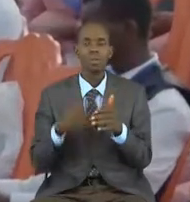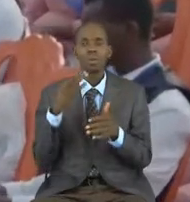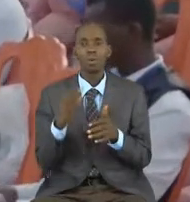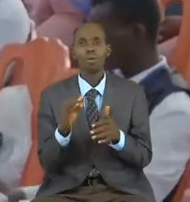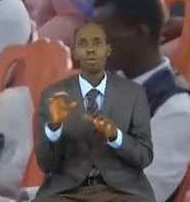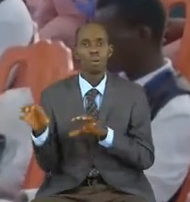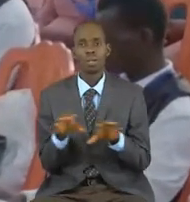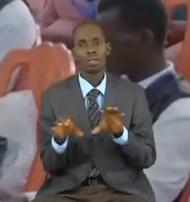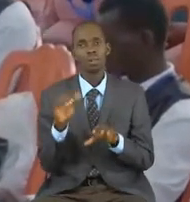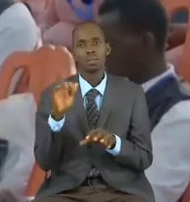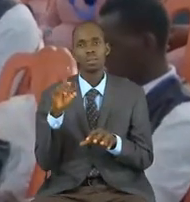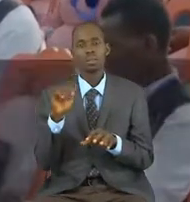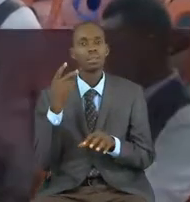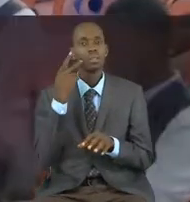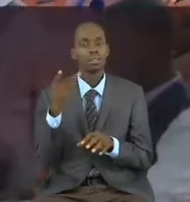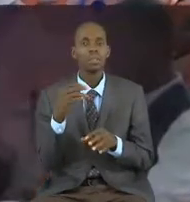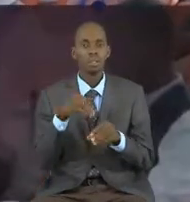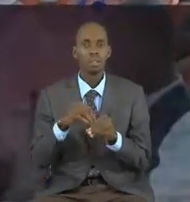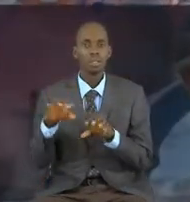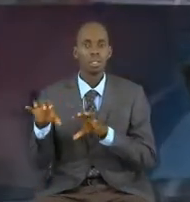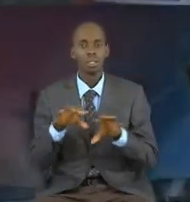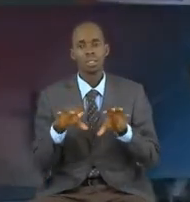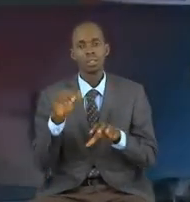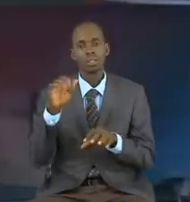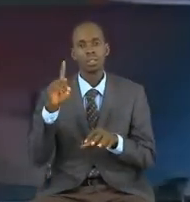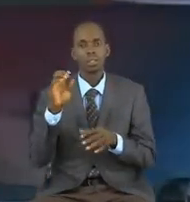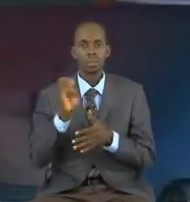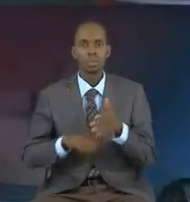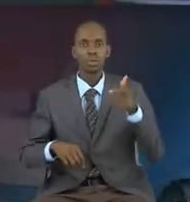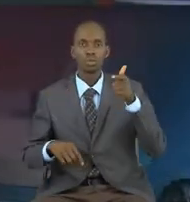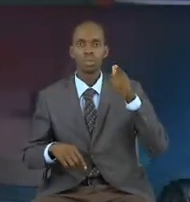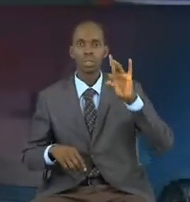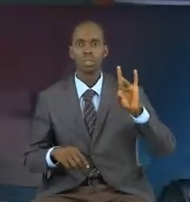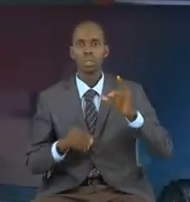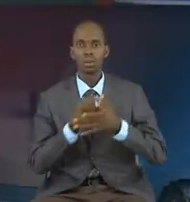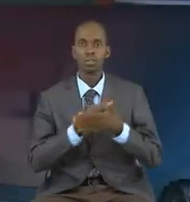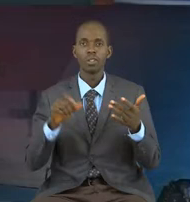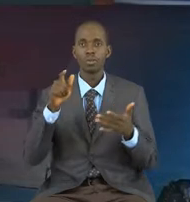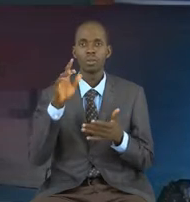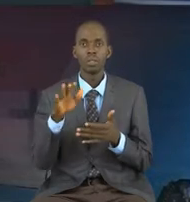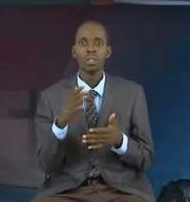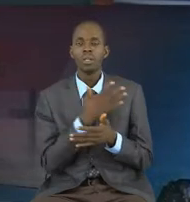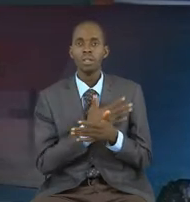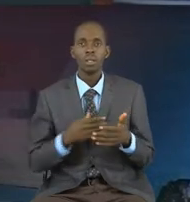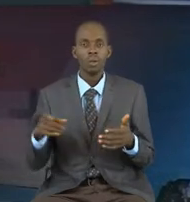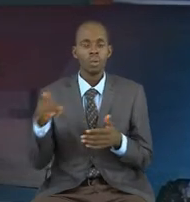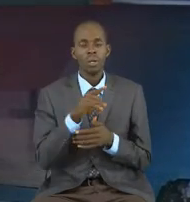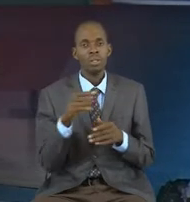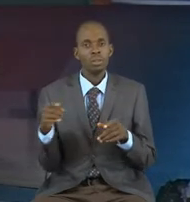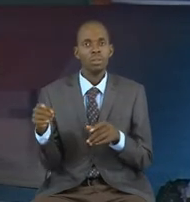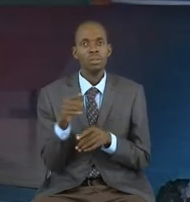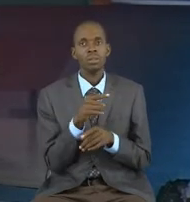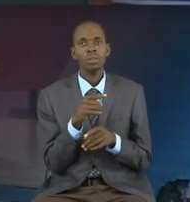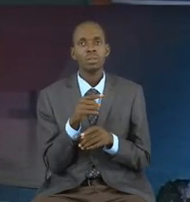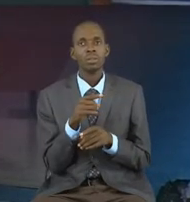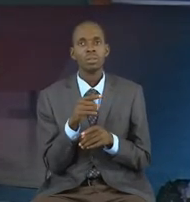from verse 25. And when they agreed not among themselves,